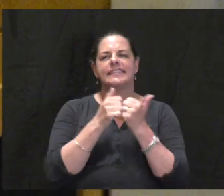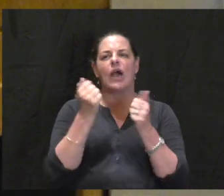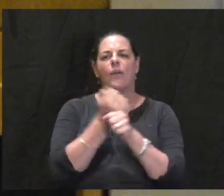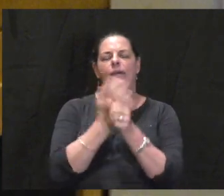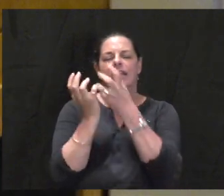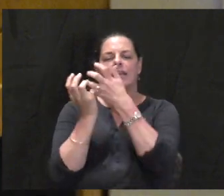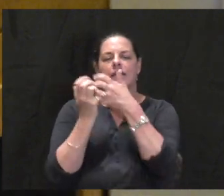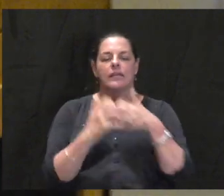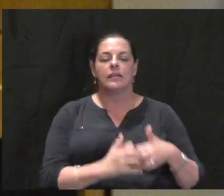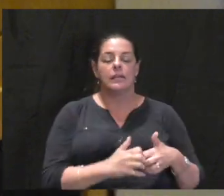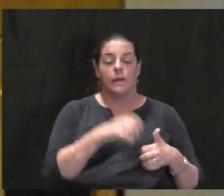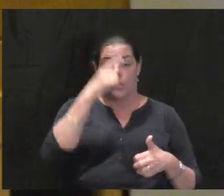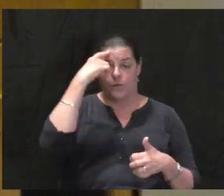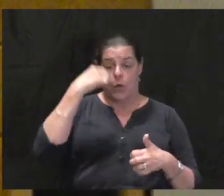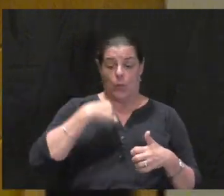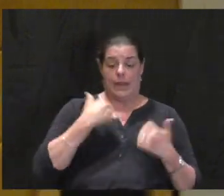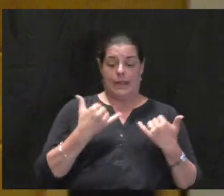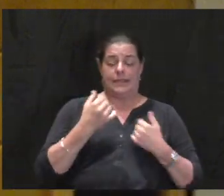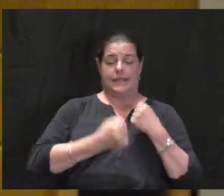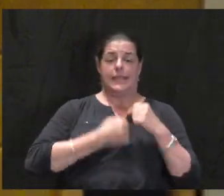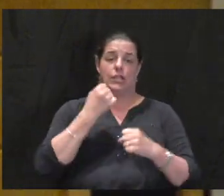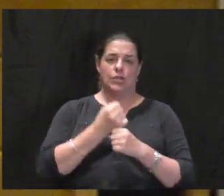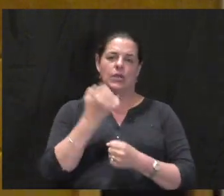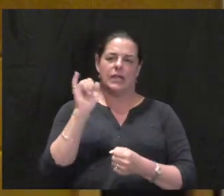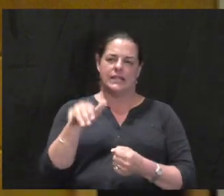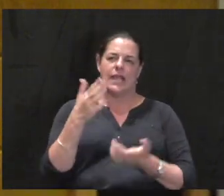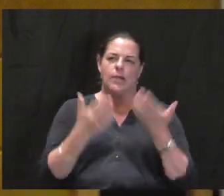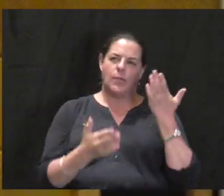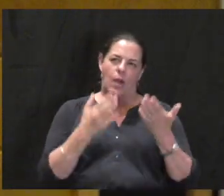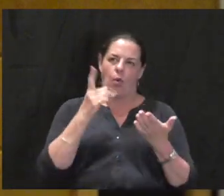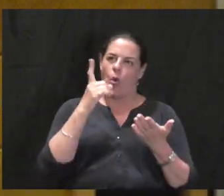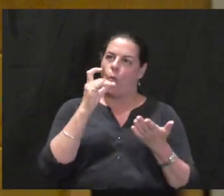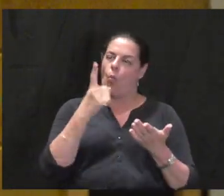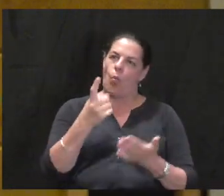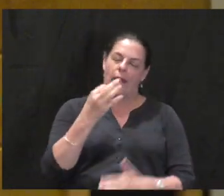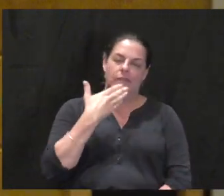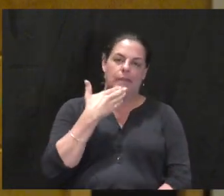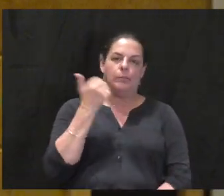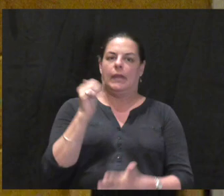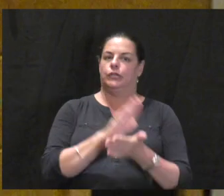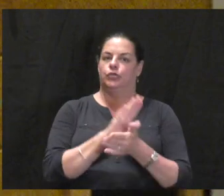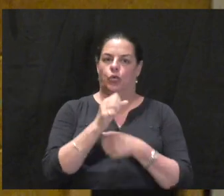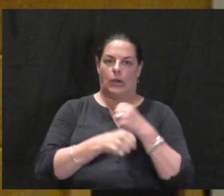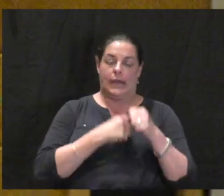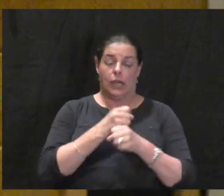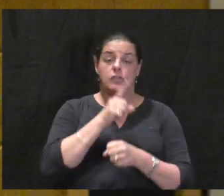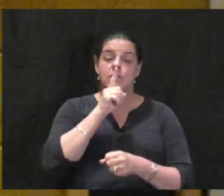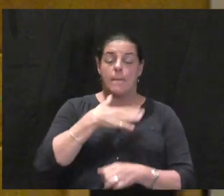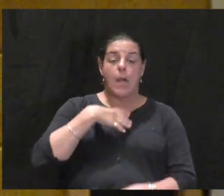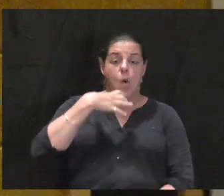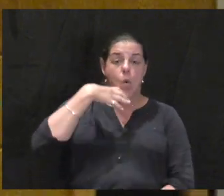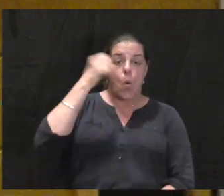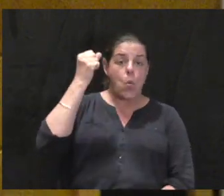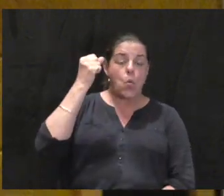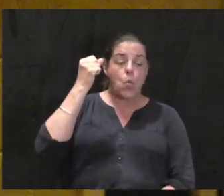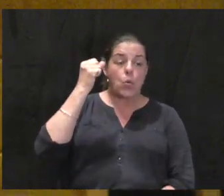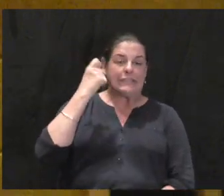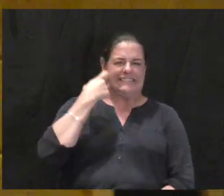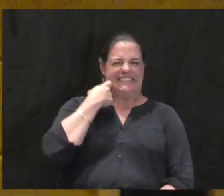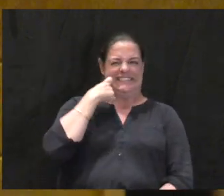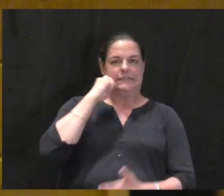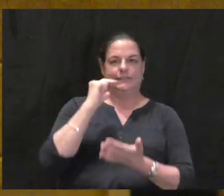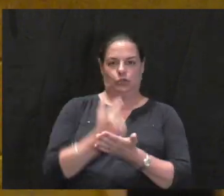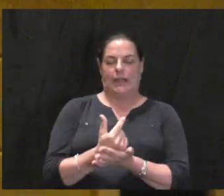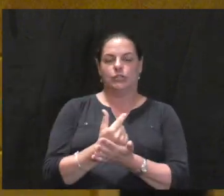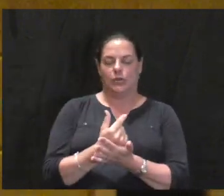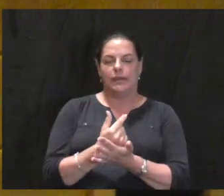graduated Saturday. So I really wish this would have been in place earlier on with the IEPs and things